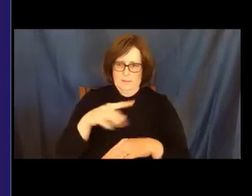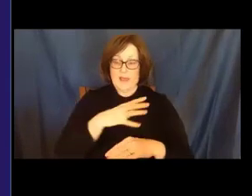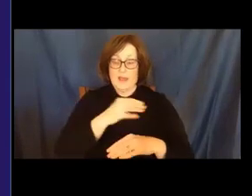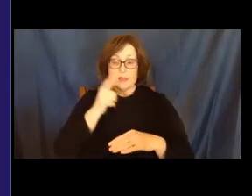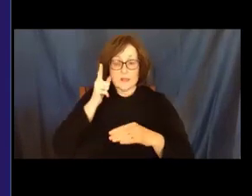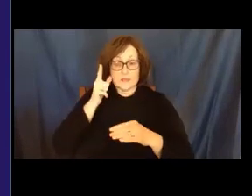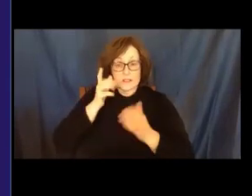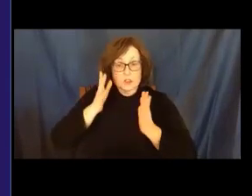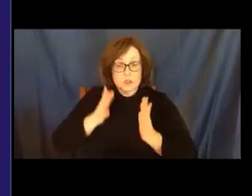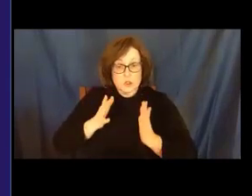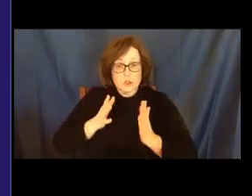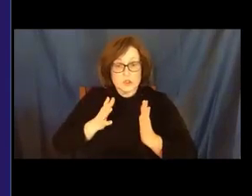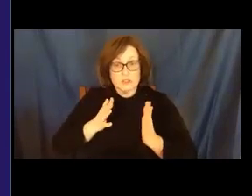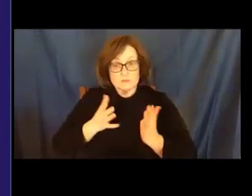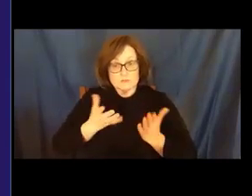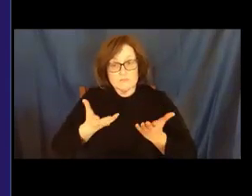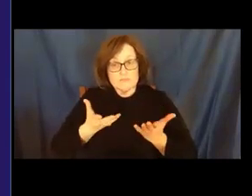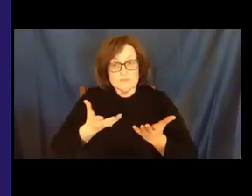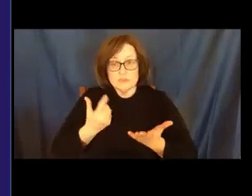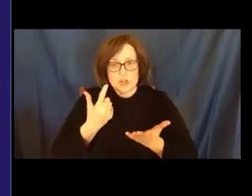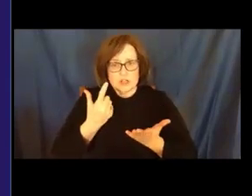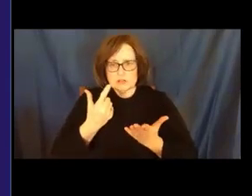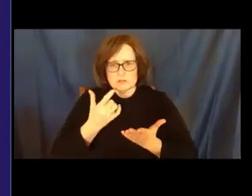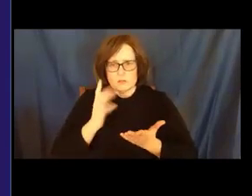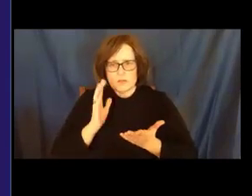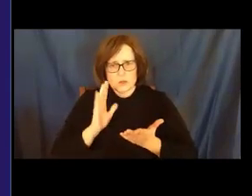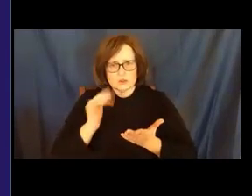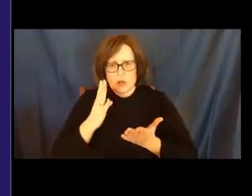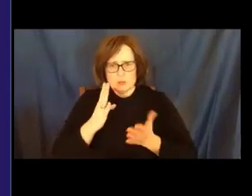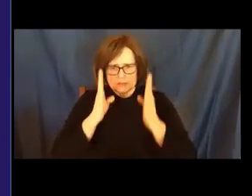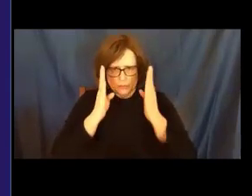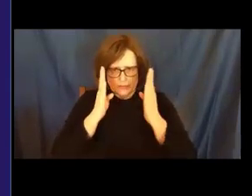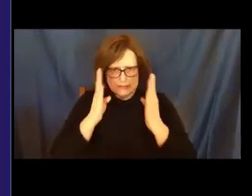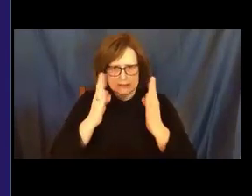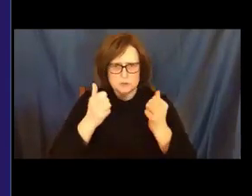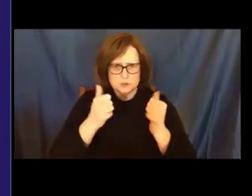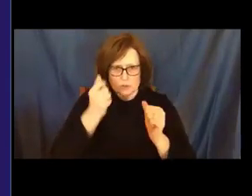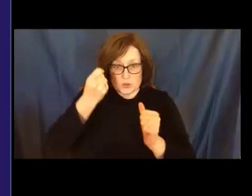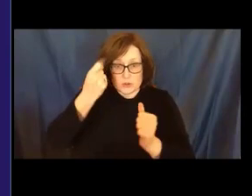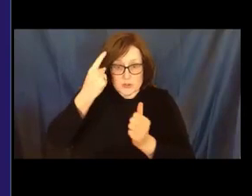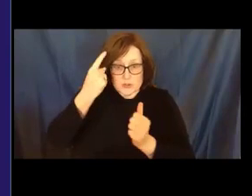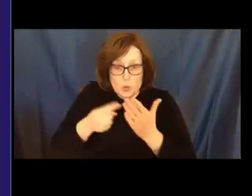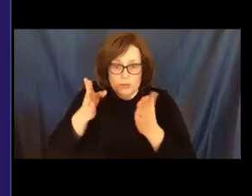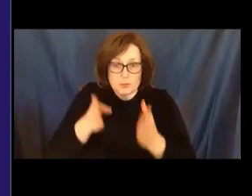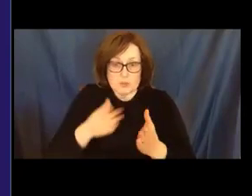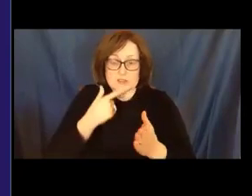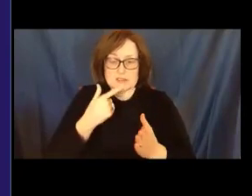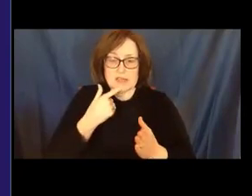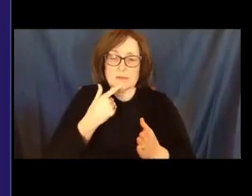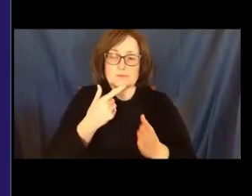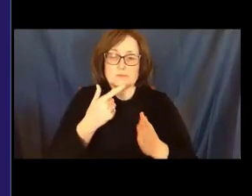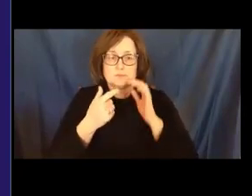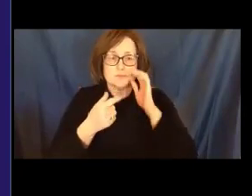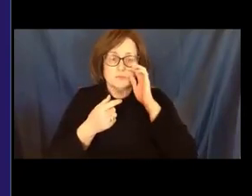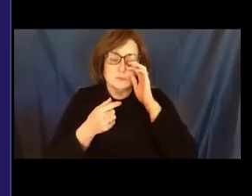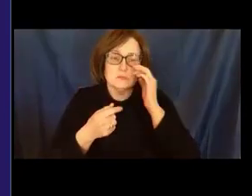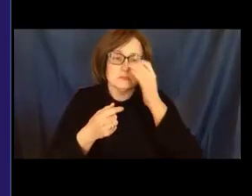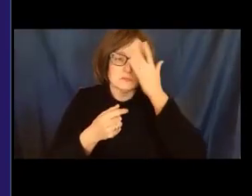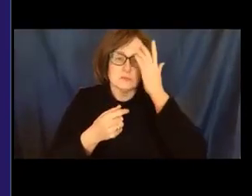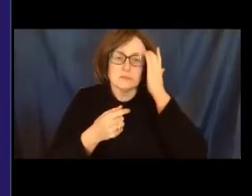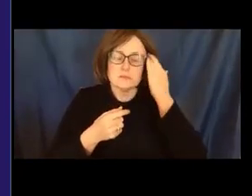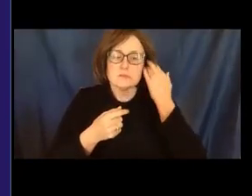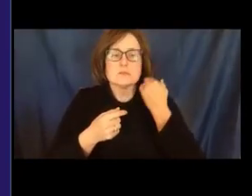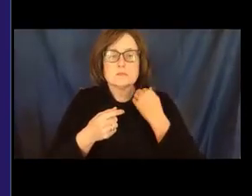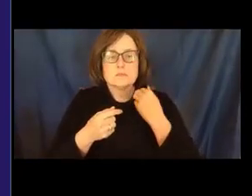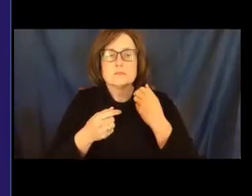And how to respond to criticism. This is something that might come up when doing this work. So if you get feedback that